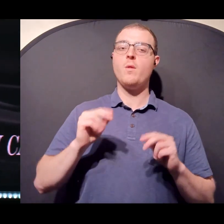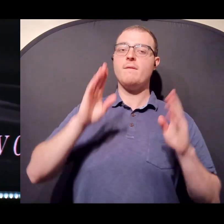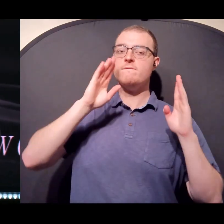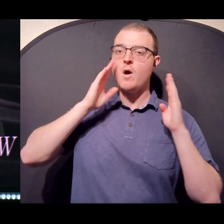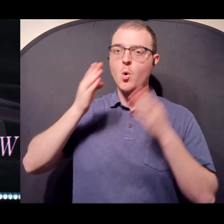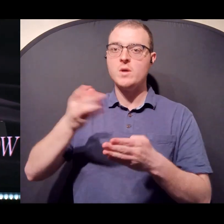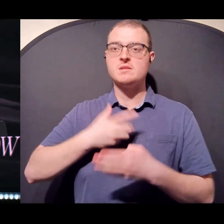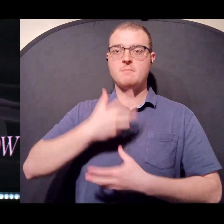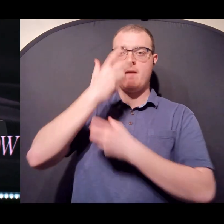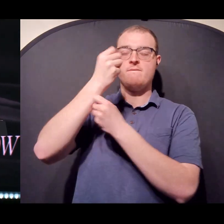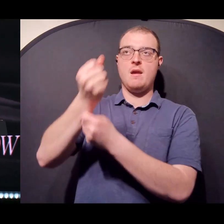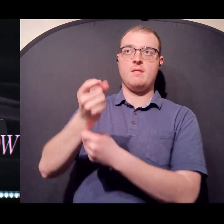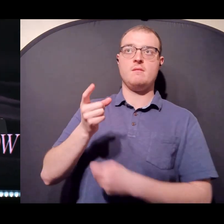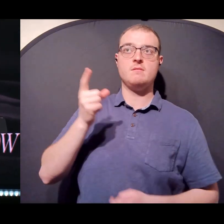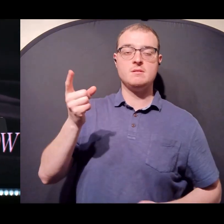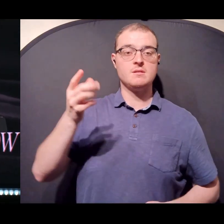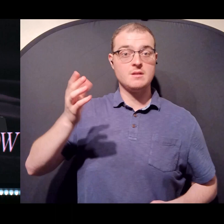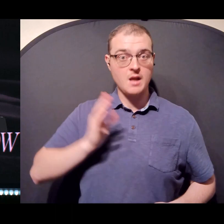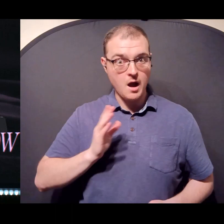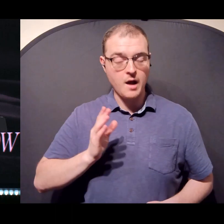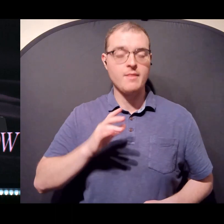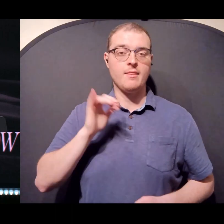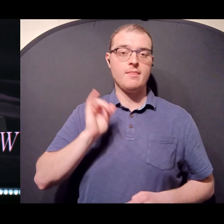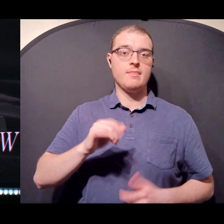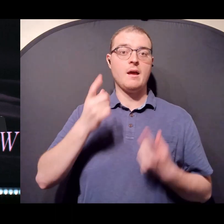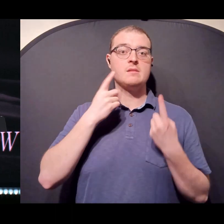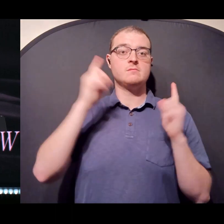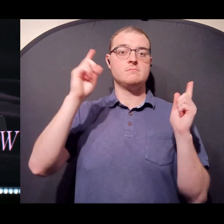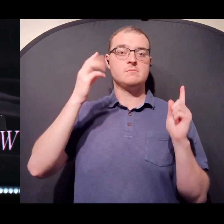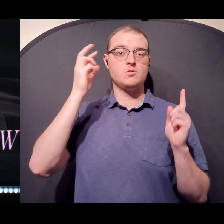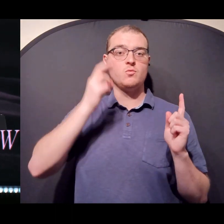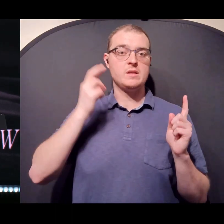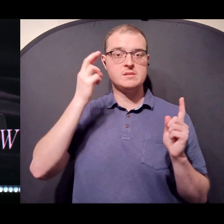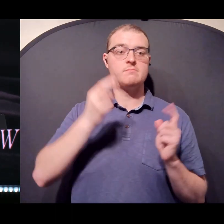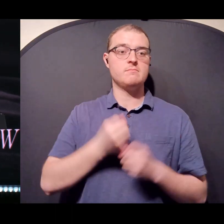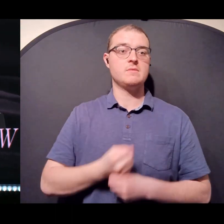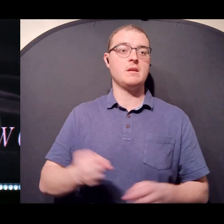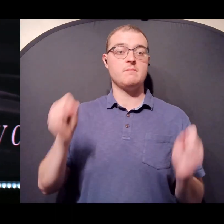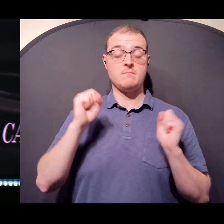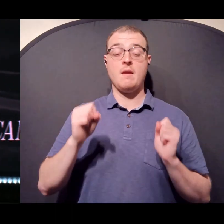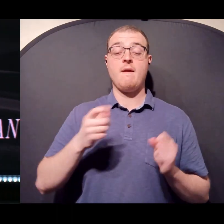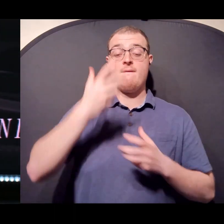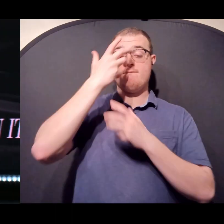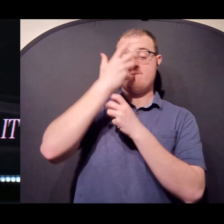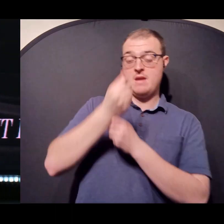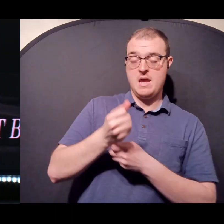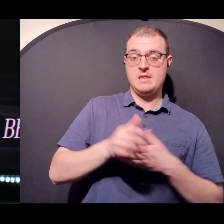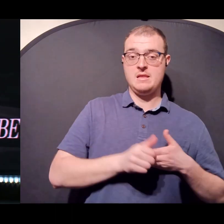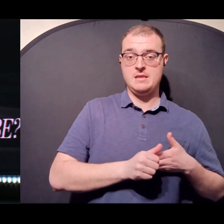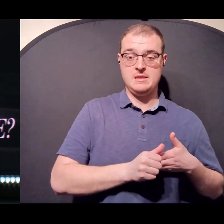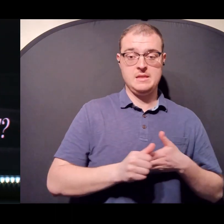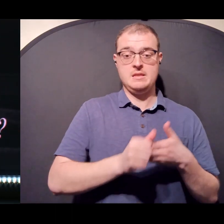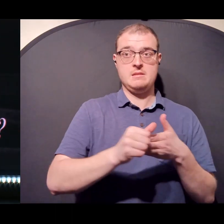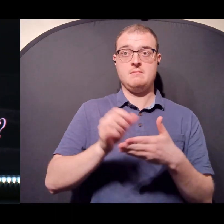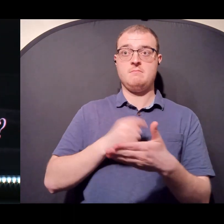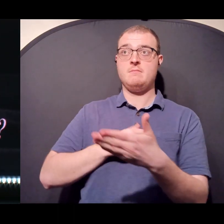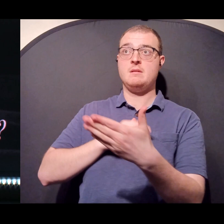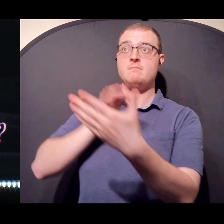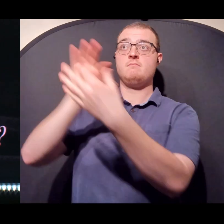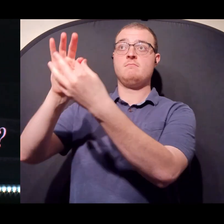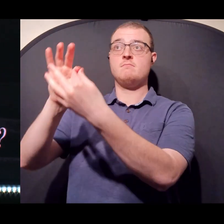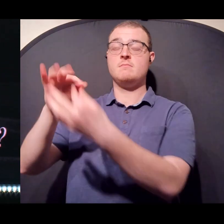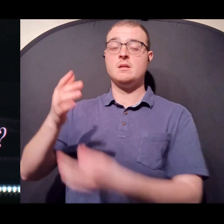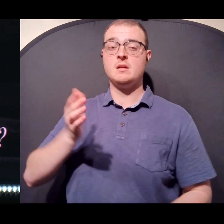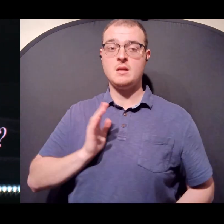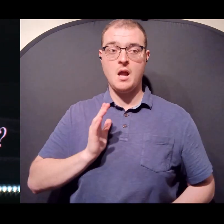I have. It's the focus of my faith that matters. It's my focus on Jesus. And faith leads me to God,